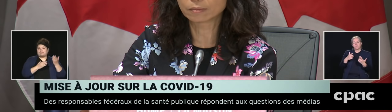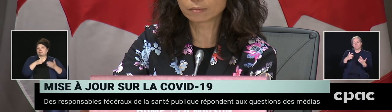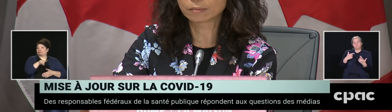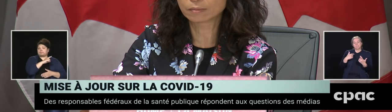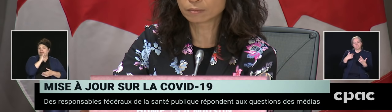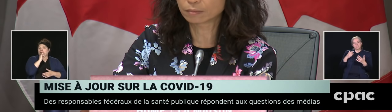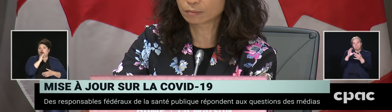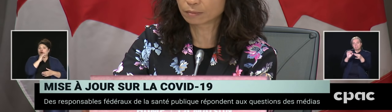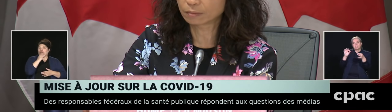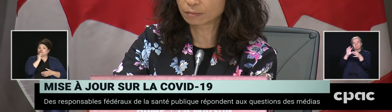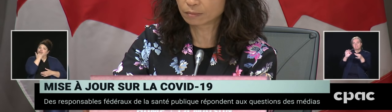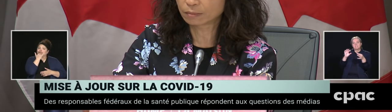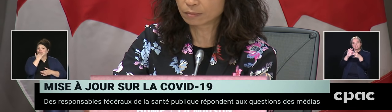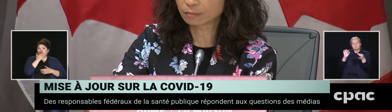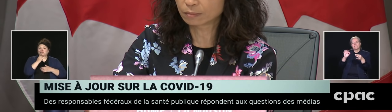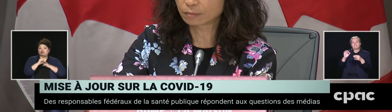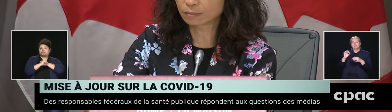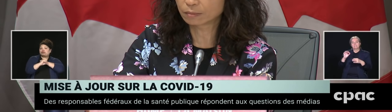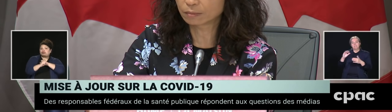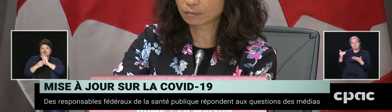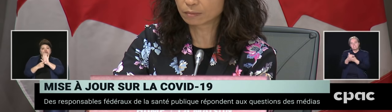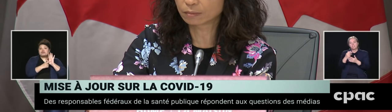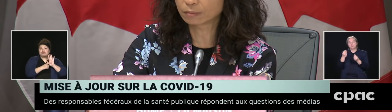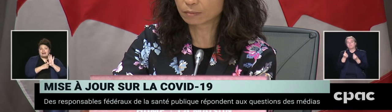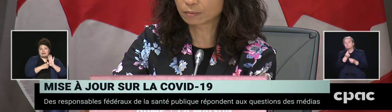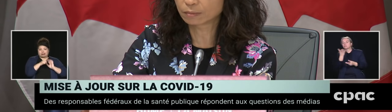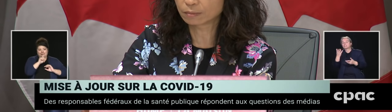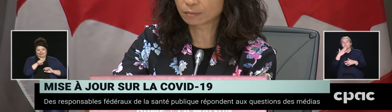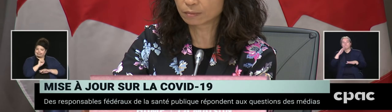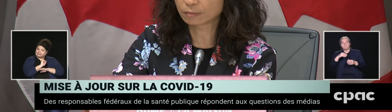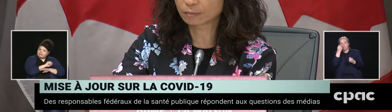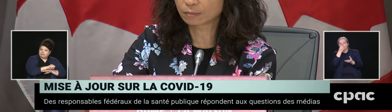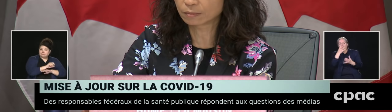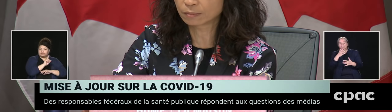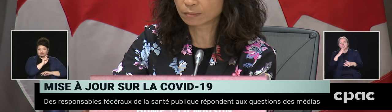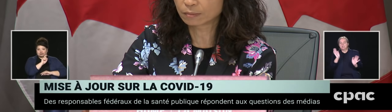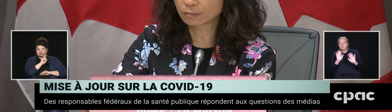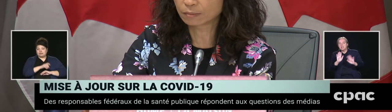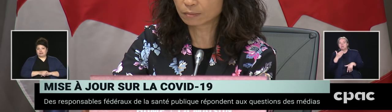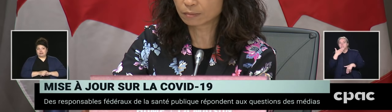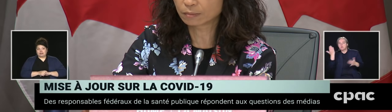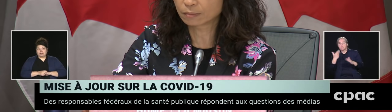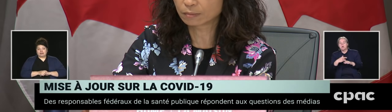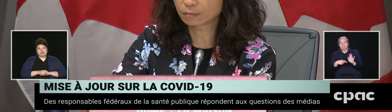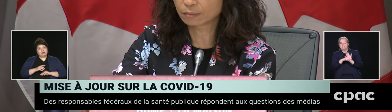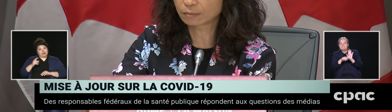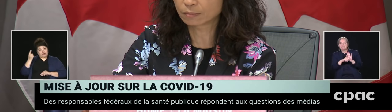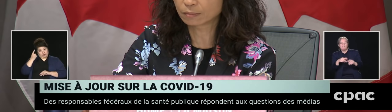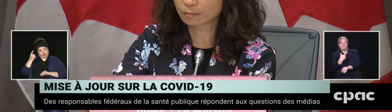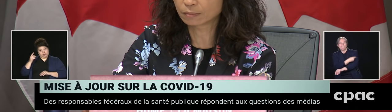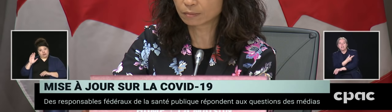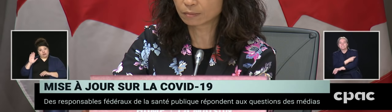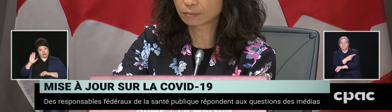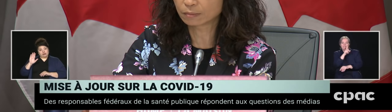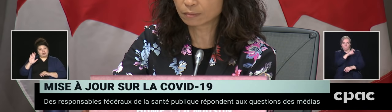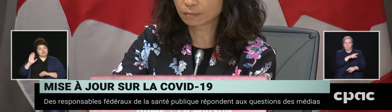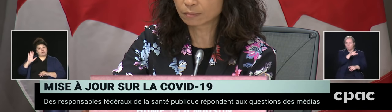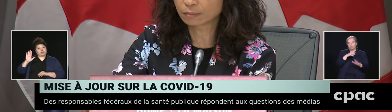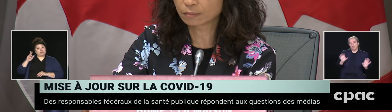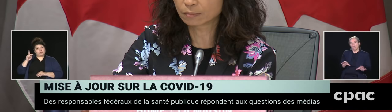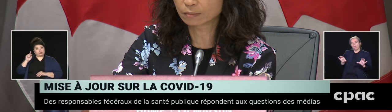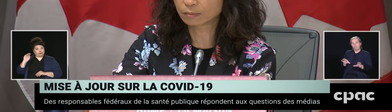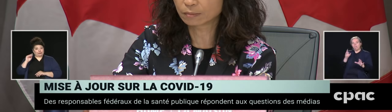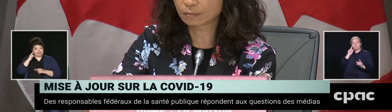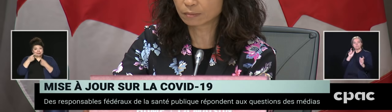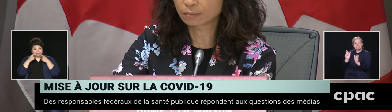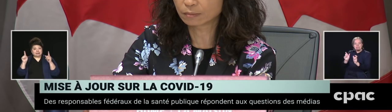misinformation, and also Mr. Trudeau addressed the need for a national plan today about reopening the economy. Do you